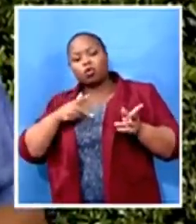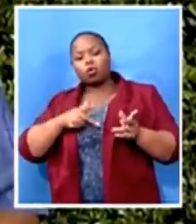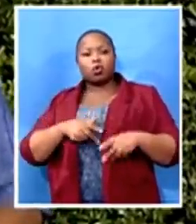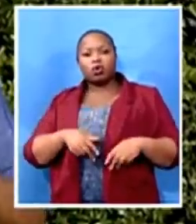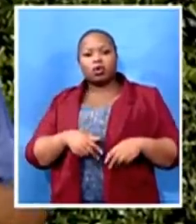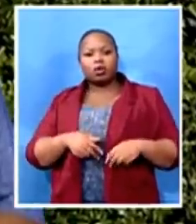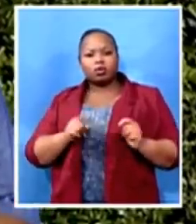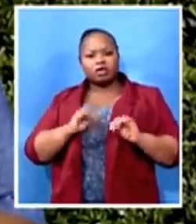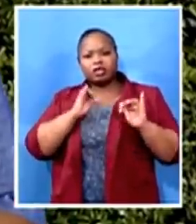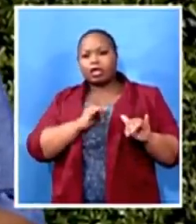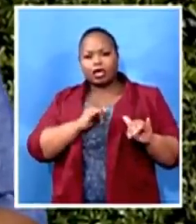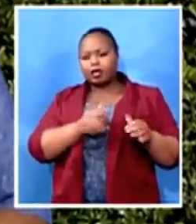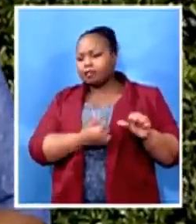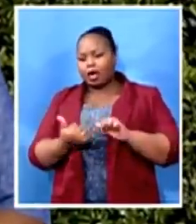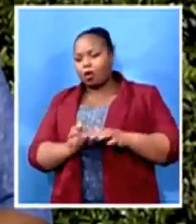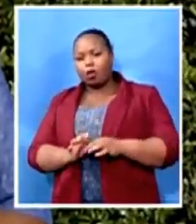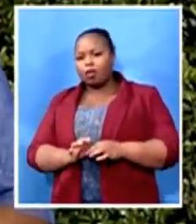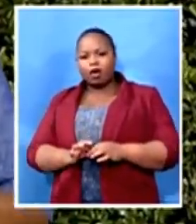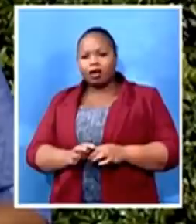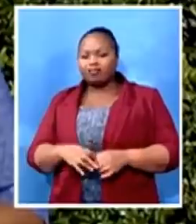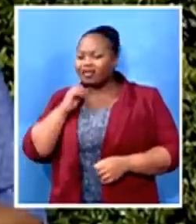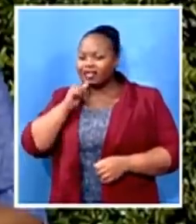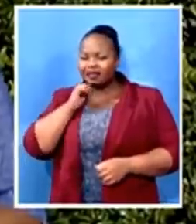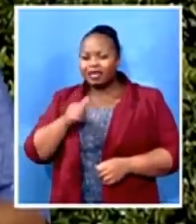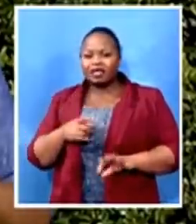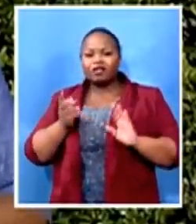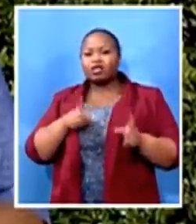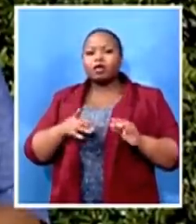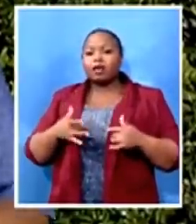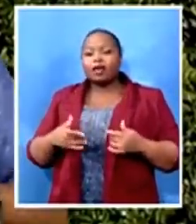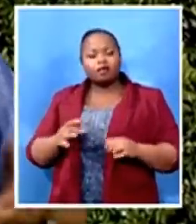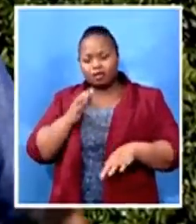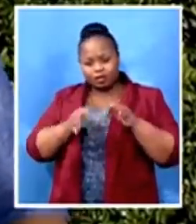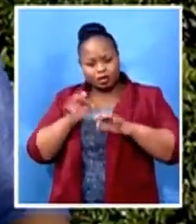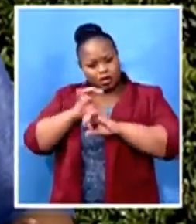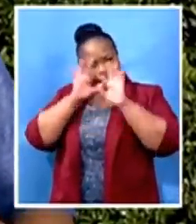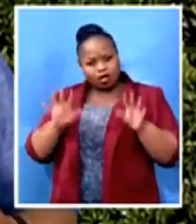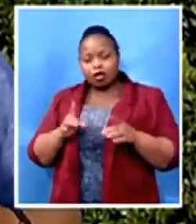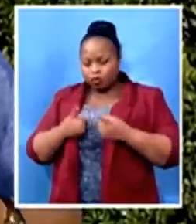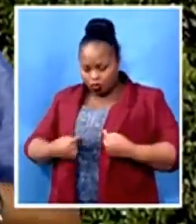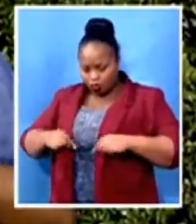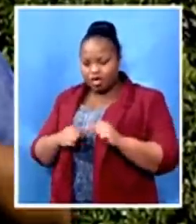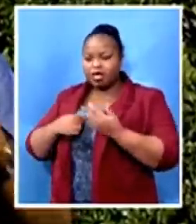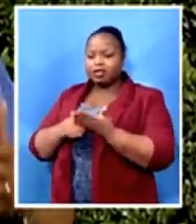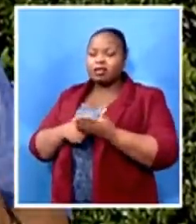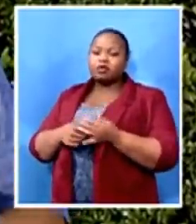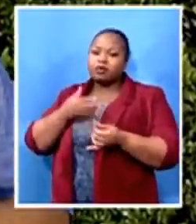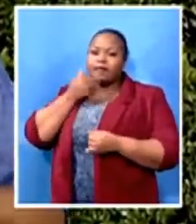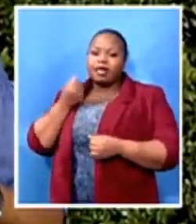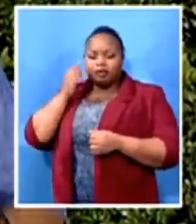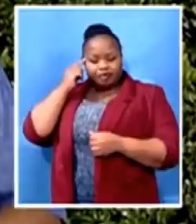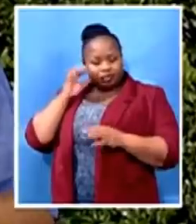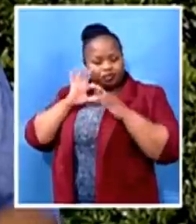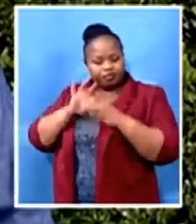or alive. So it's important that that must be clarified and understood. We are discussing it to the best interest of the people here. In our strategy